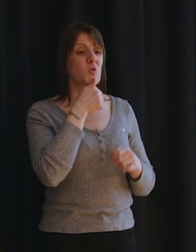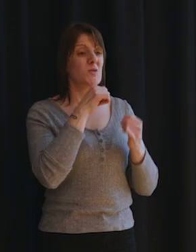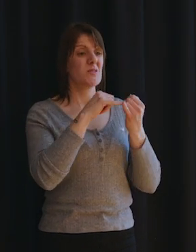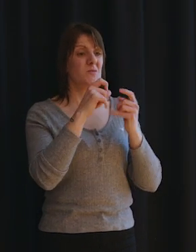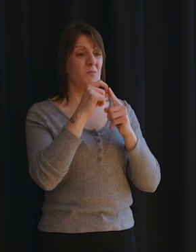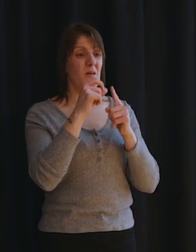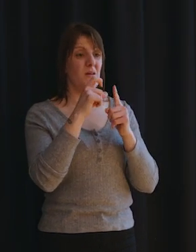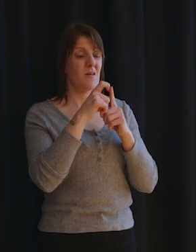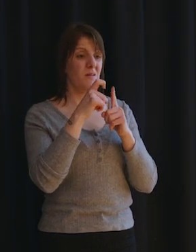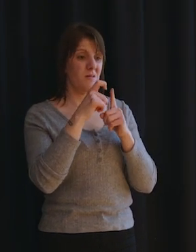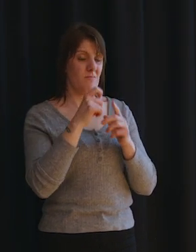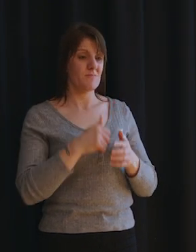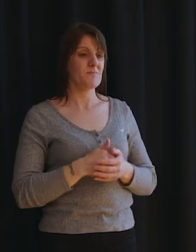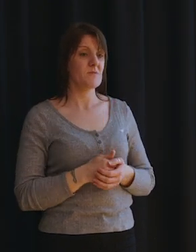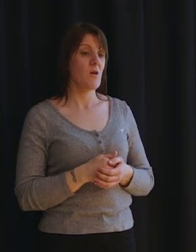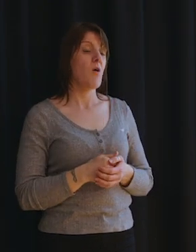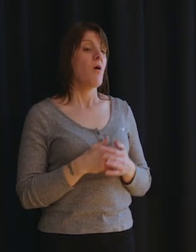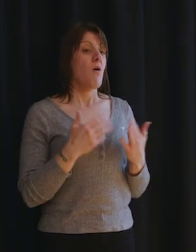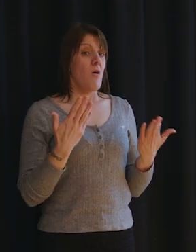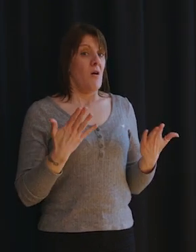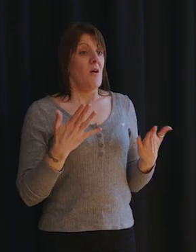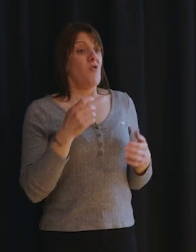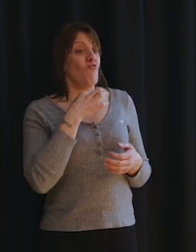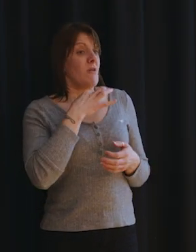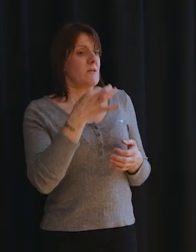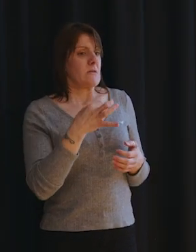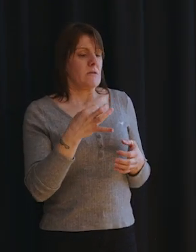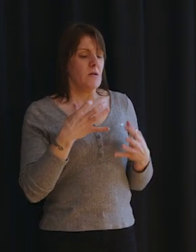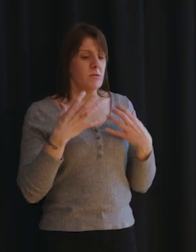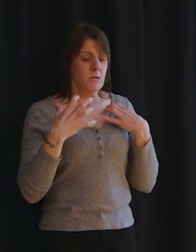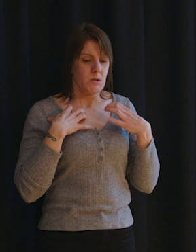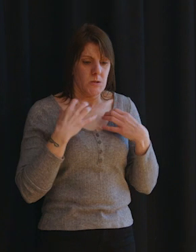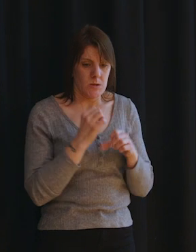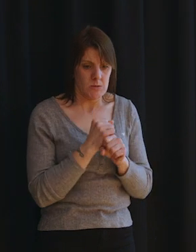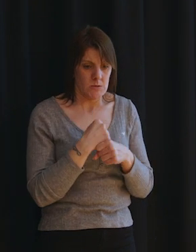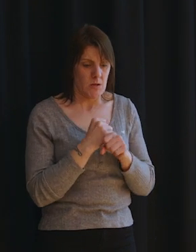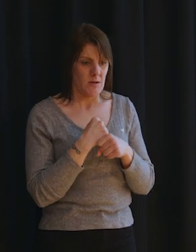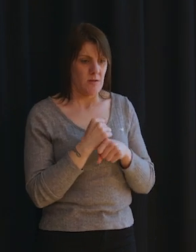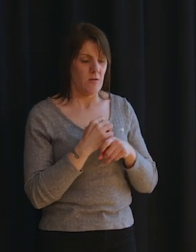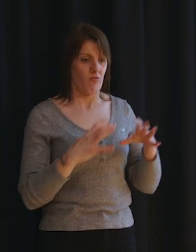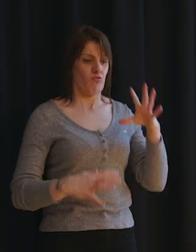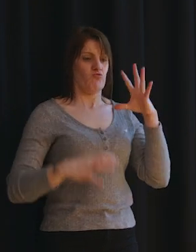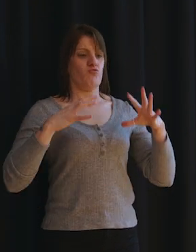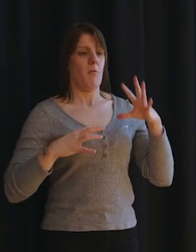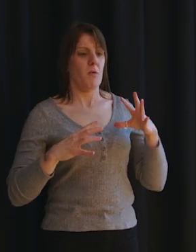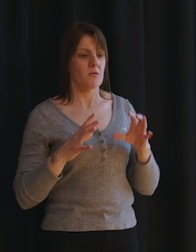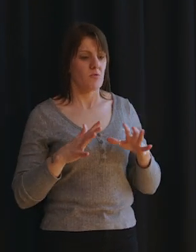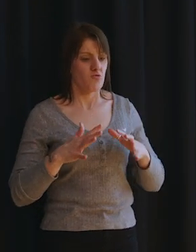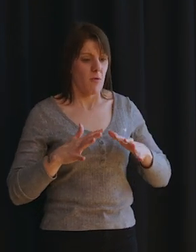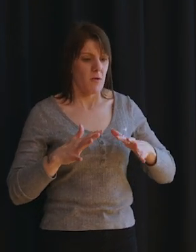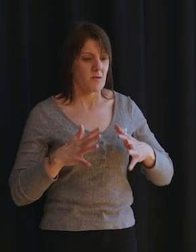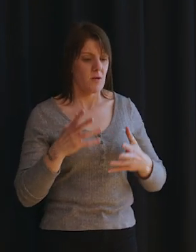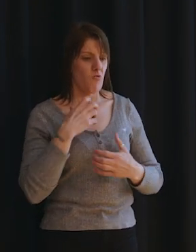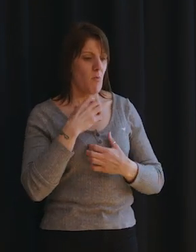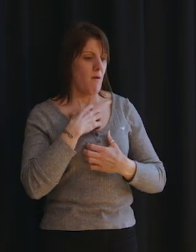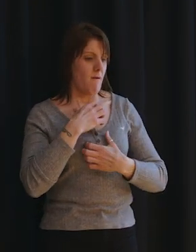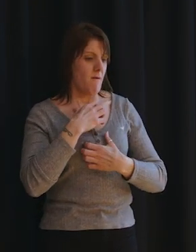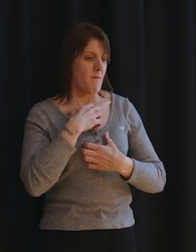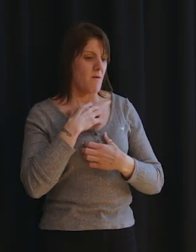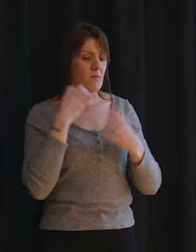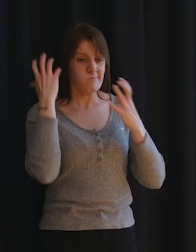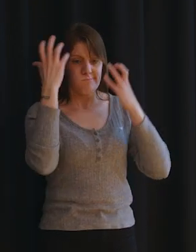So risks can include things around restlessness, tremors, overactive reflexes, rapid breathing,